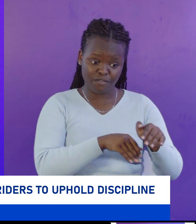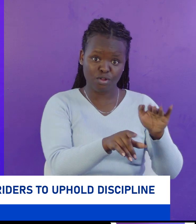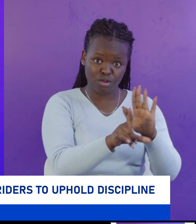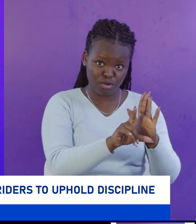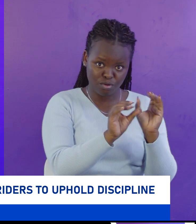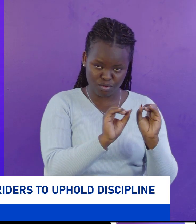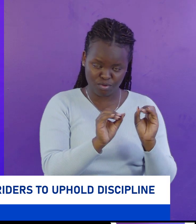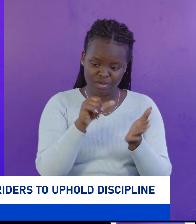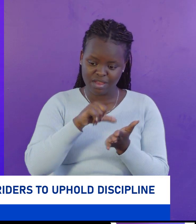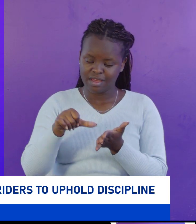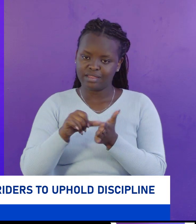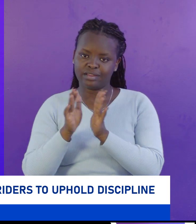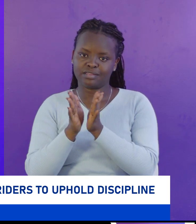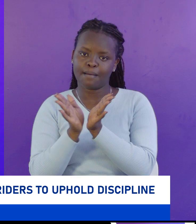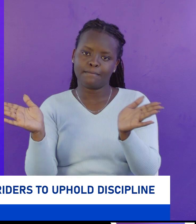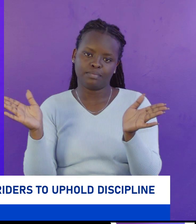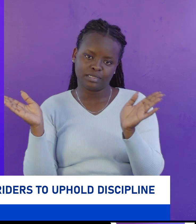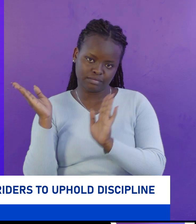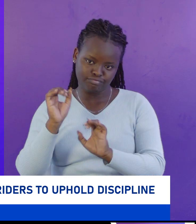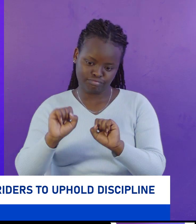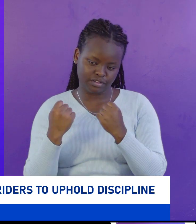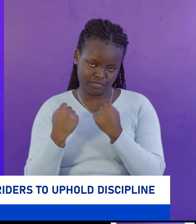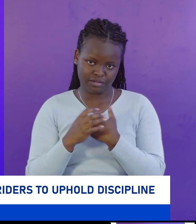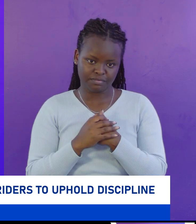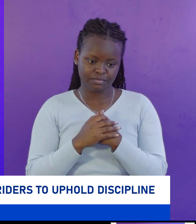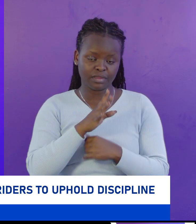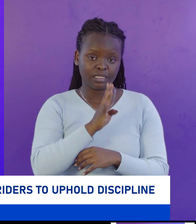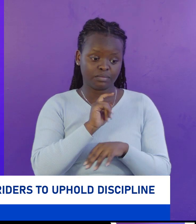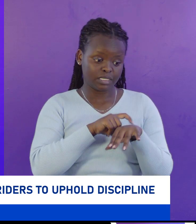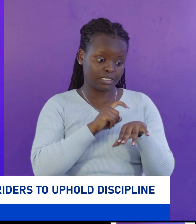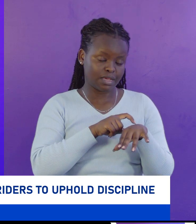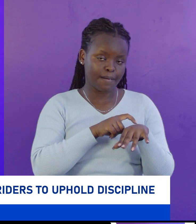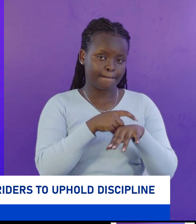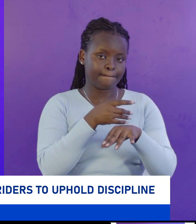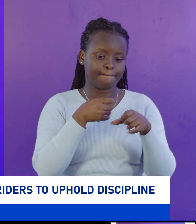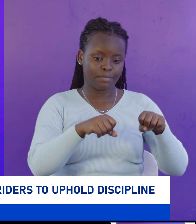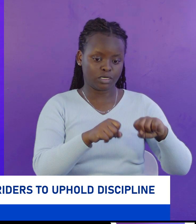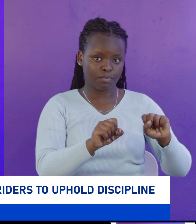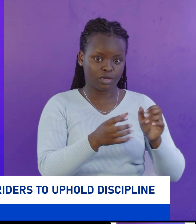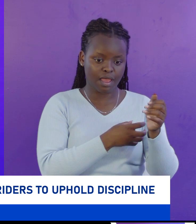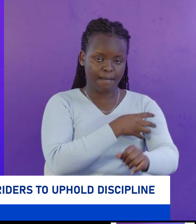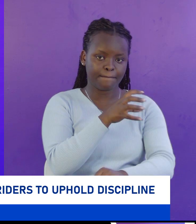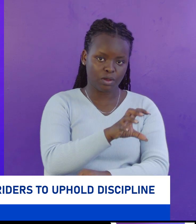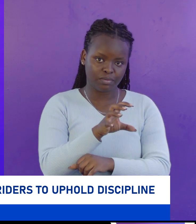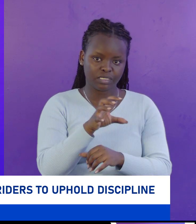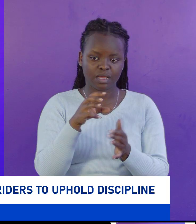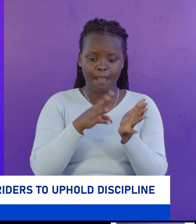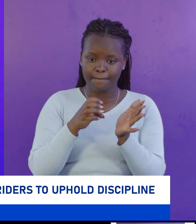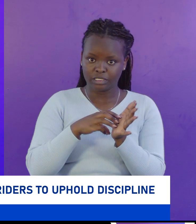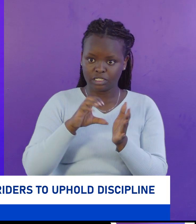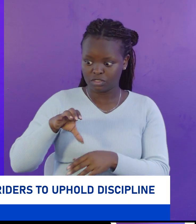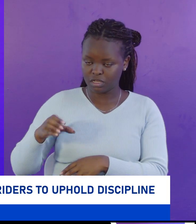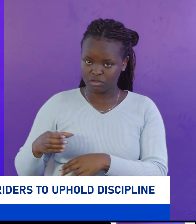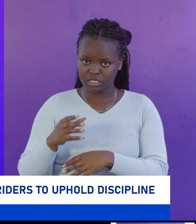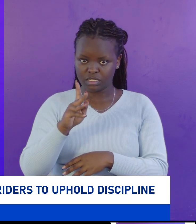to public safety. Speaking at a border empowerment event in Masii, Machakos County, Kibet urged